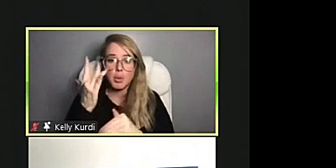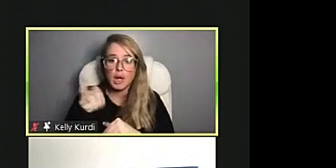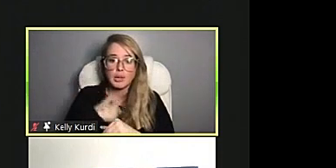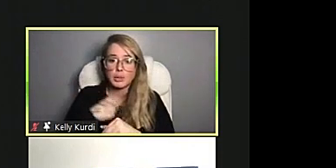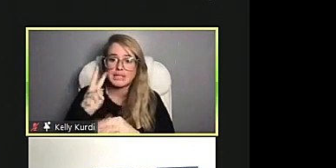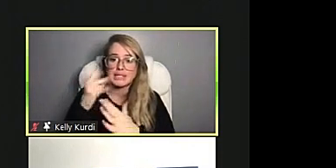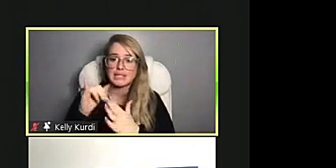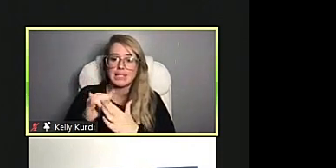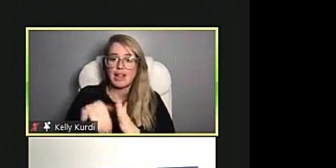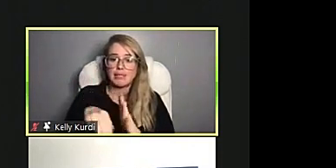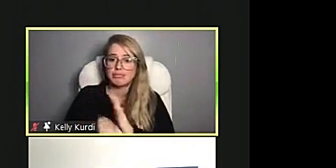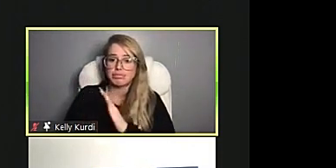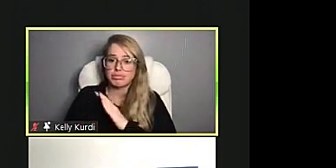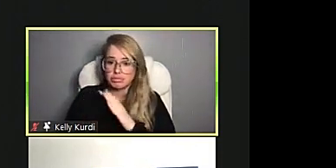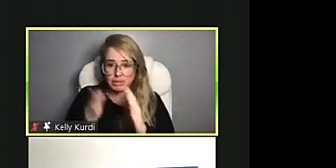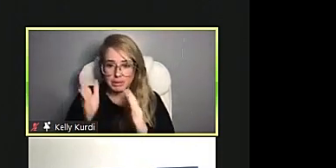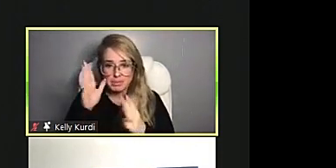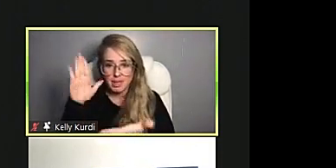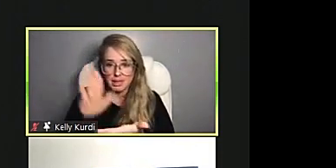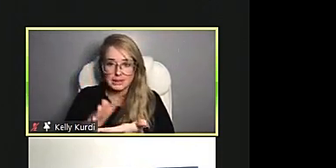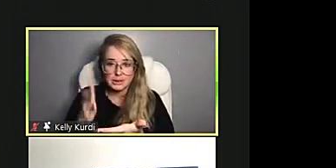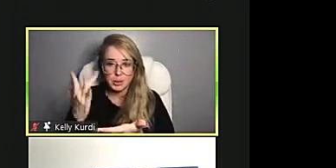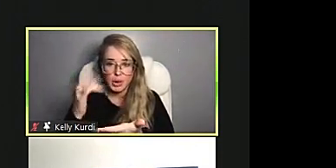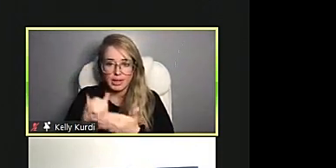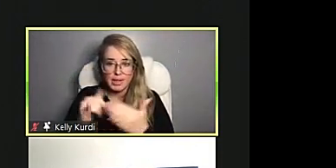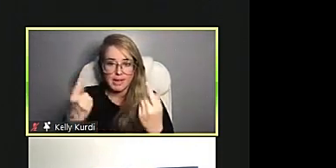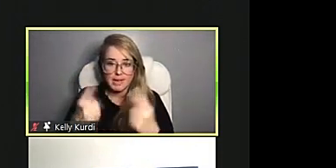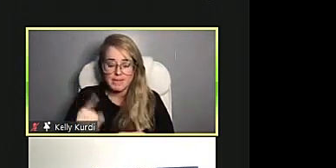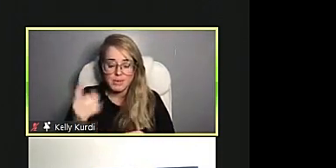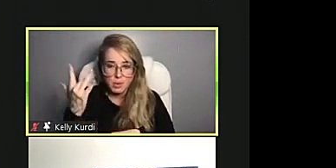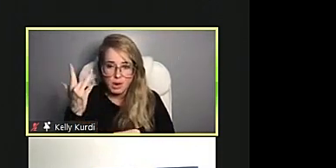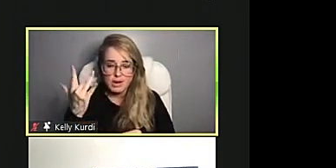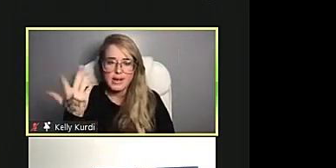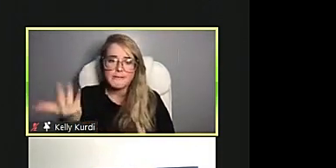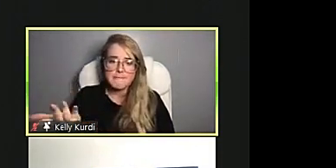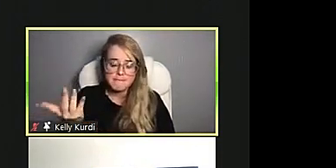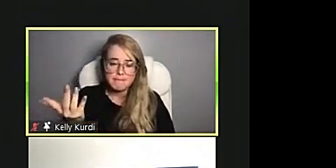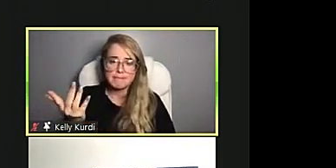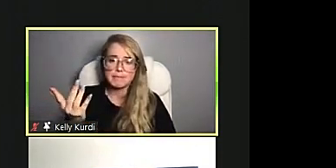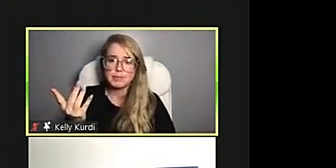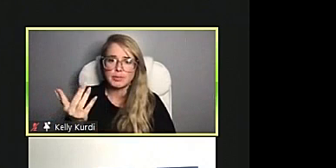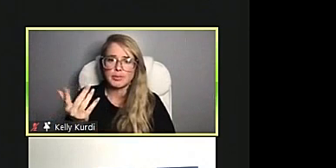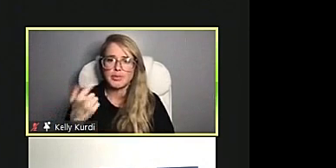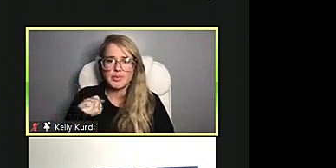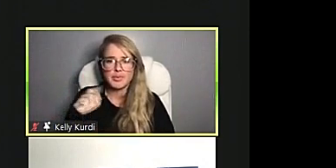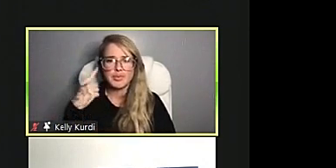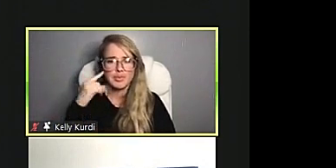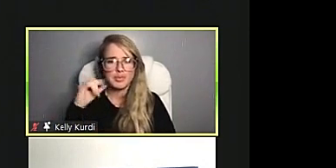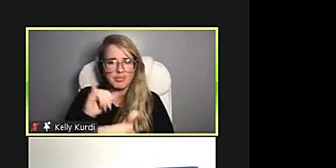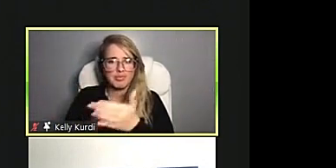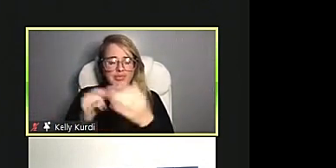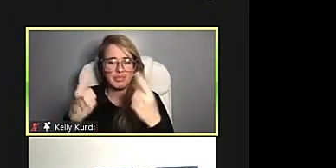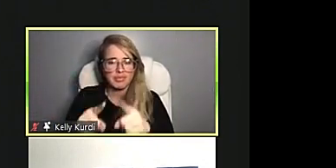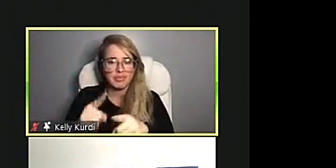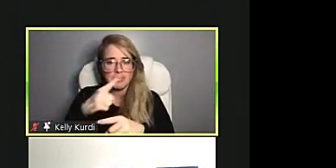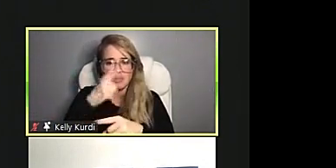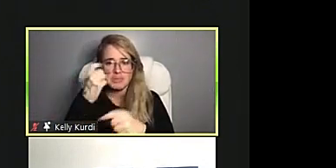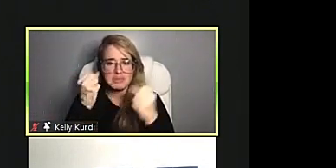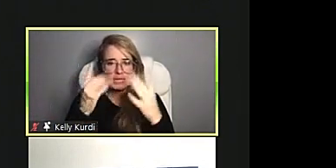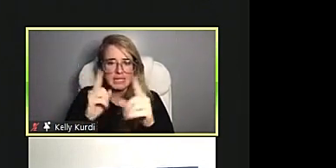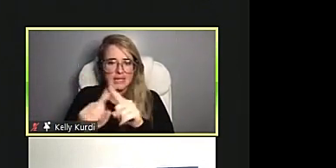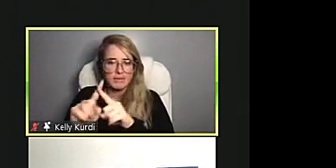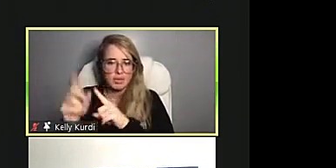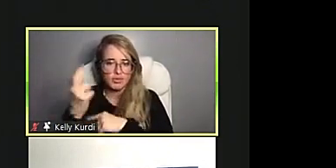steep drop-off begin occurring, I think it's a combination of many